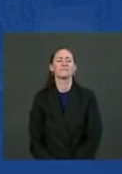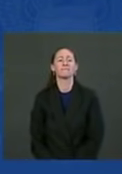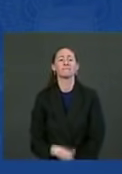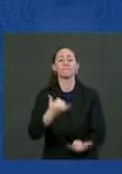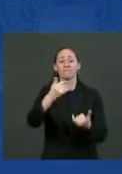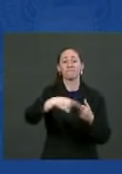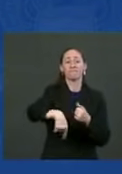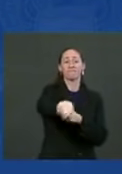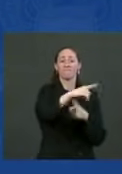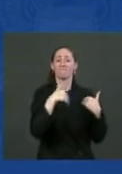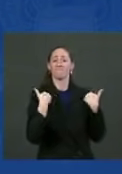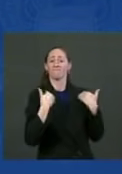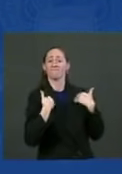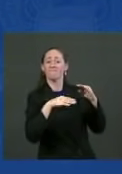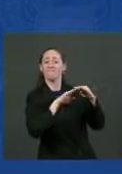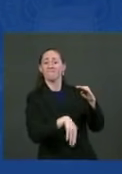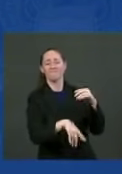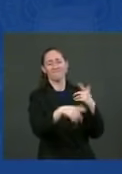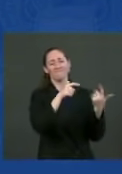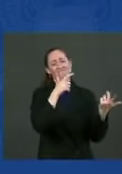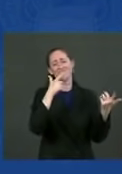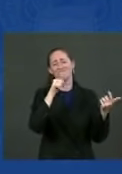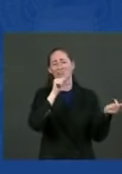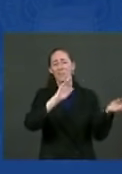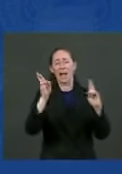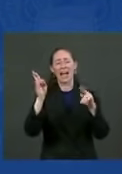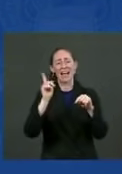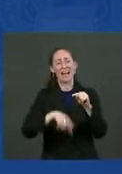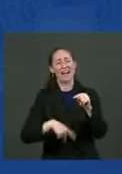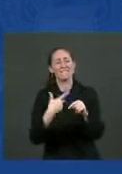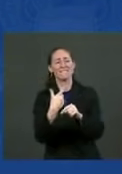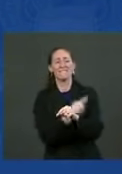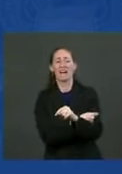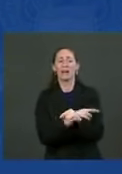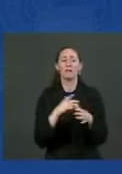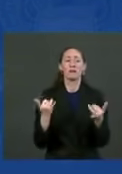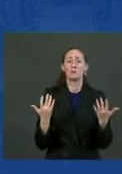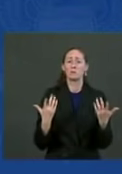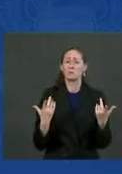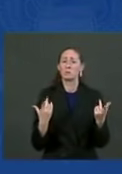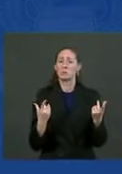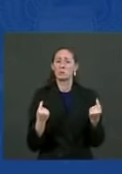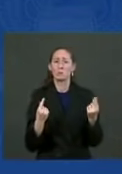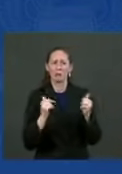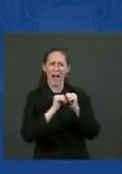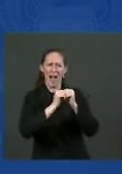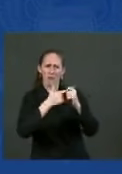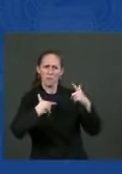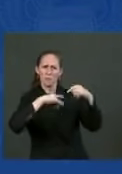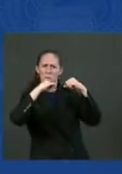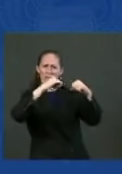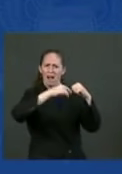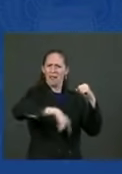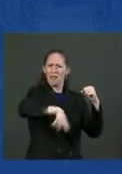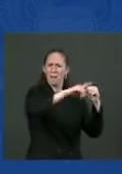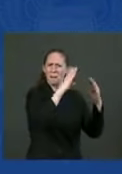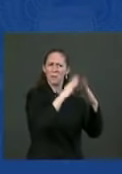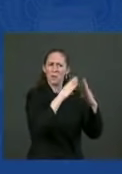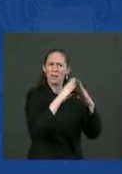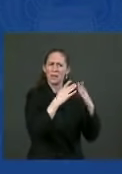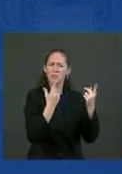yet? Well, the best way for a parent to protect their child under the age of 12 starts at